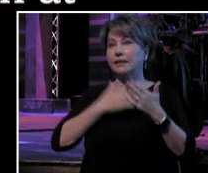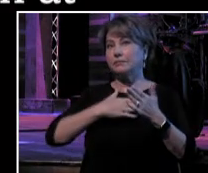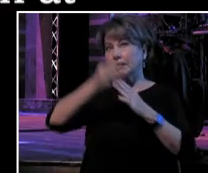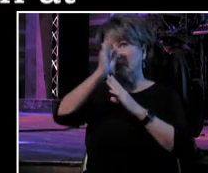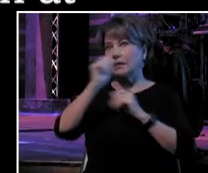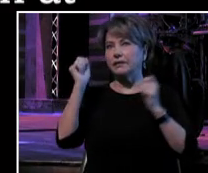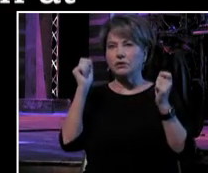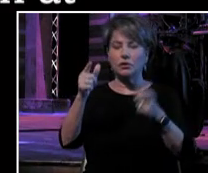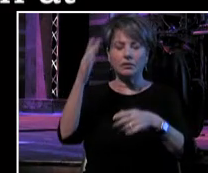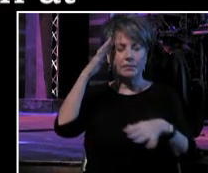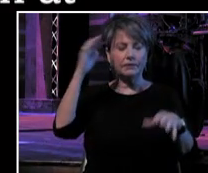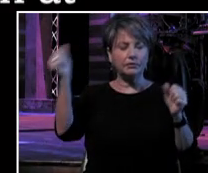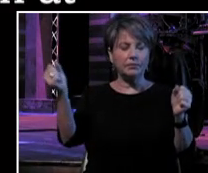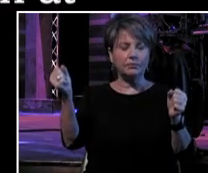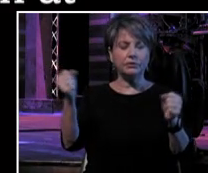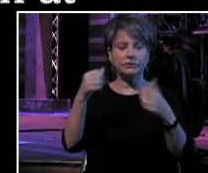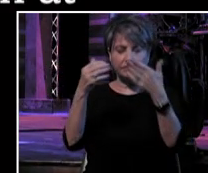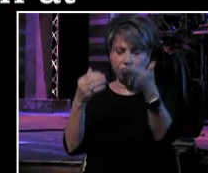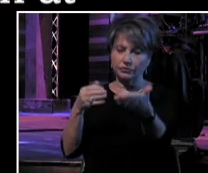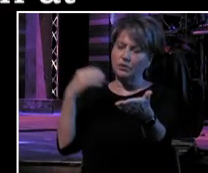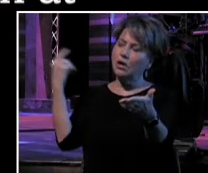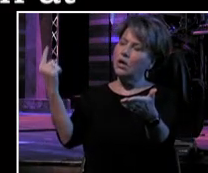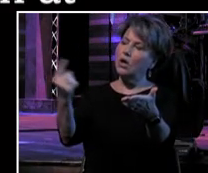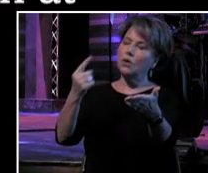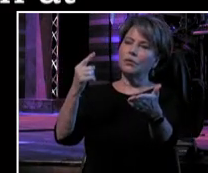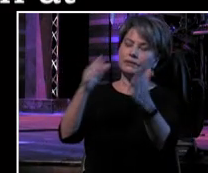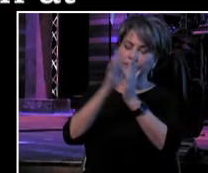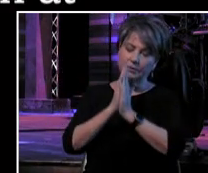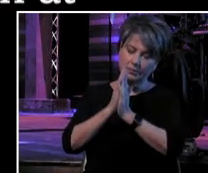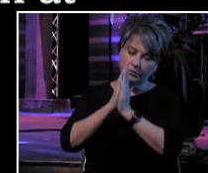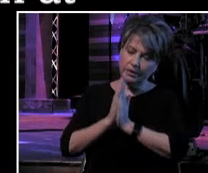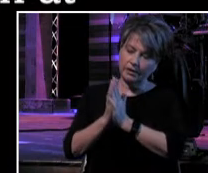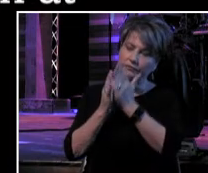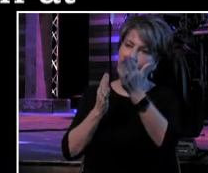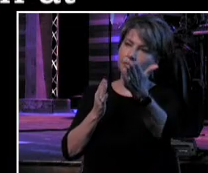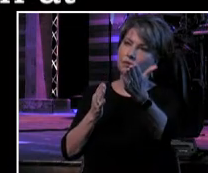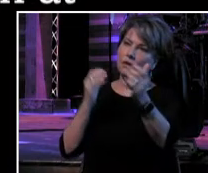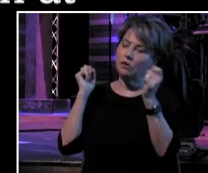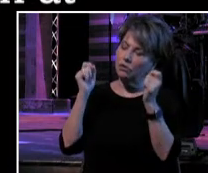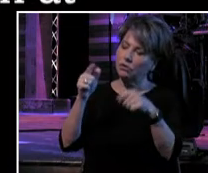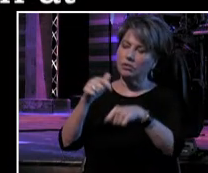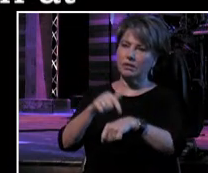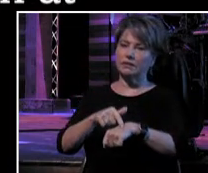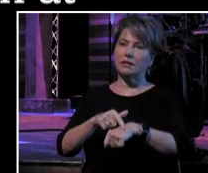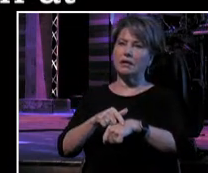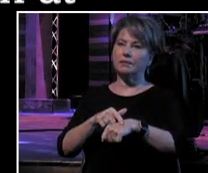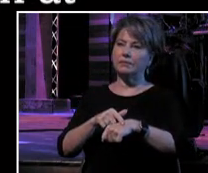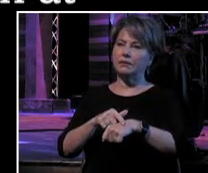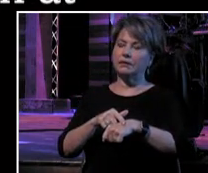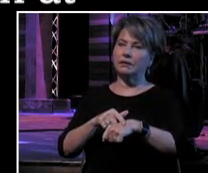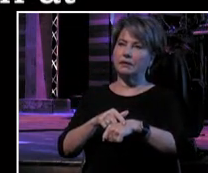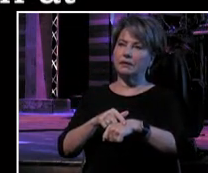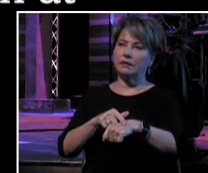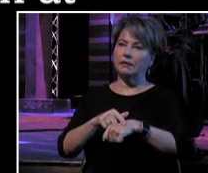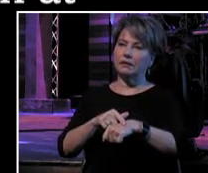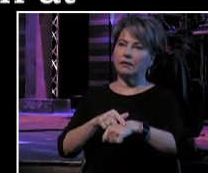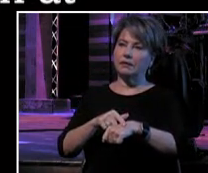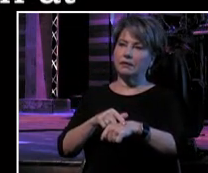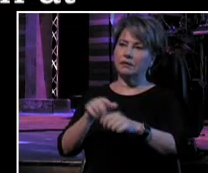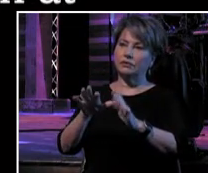all my remembrance of you, always in every prayer of mine for you all, making my prayer with," there's that word, say it with